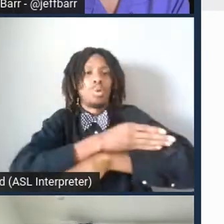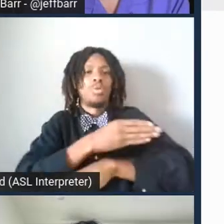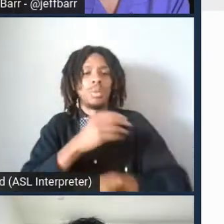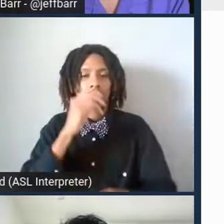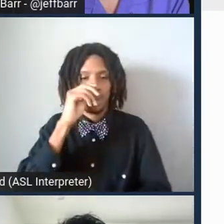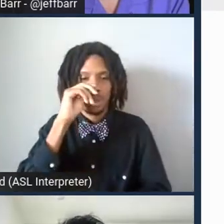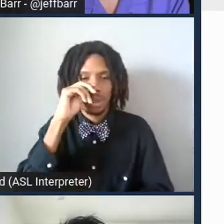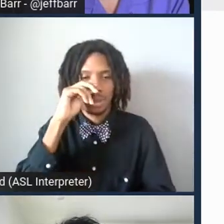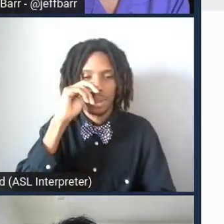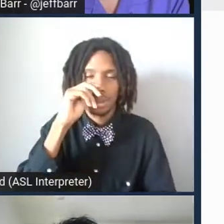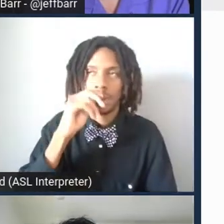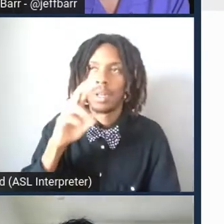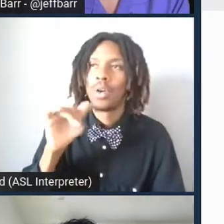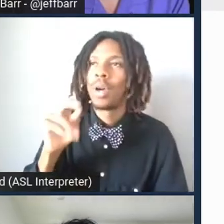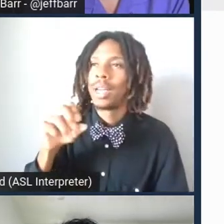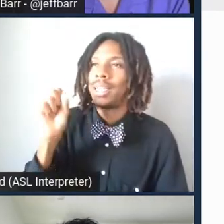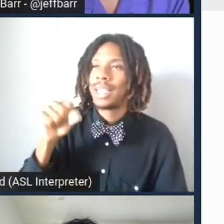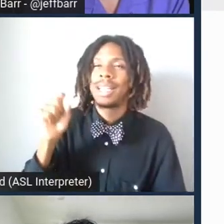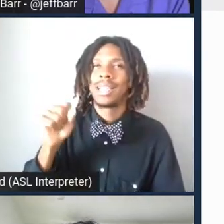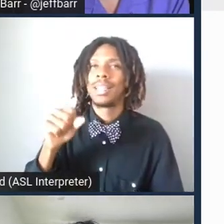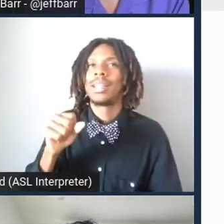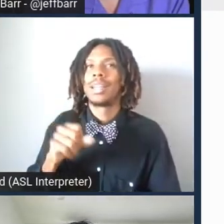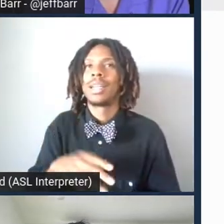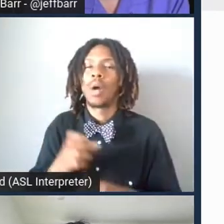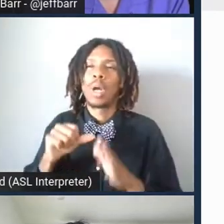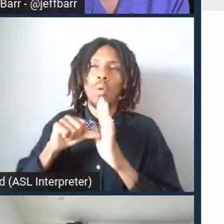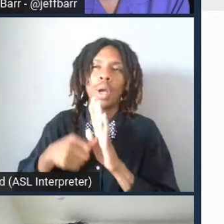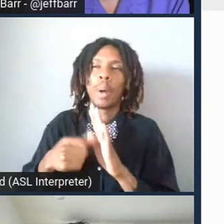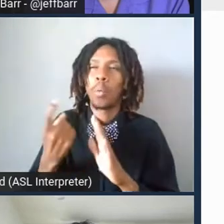Yeah, totally, Rob. And just to reiterate the point,